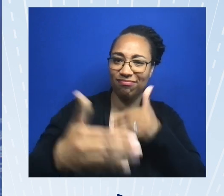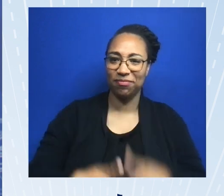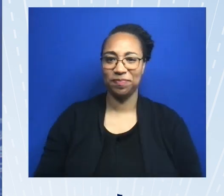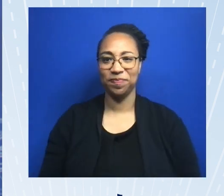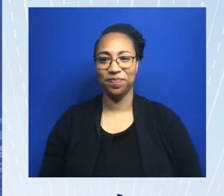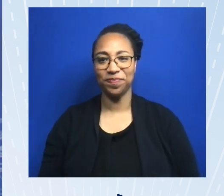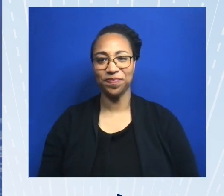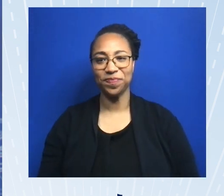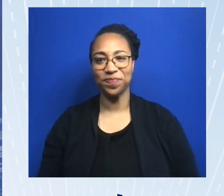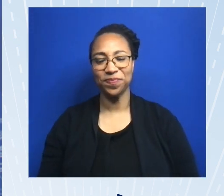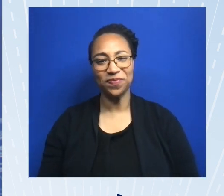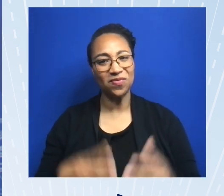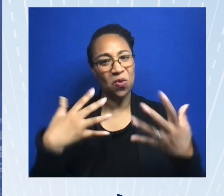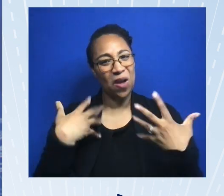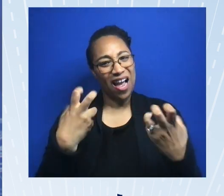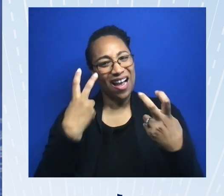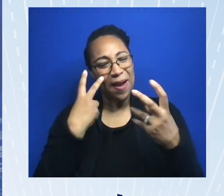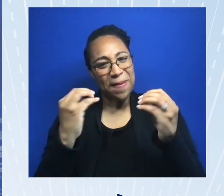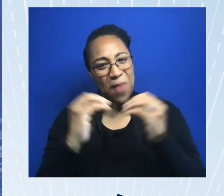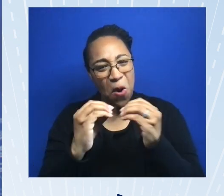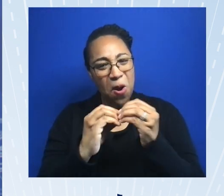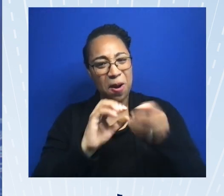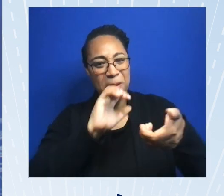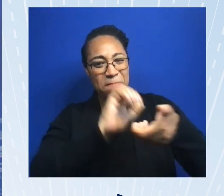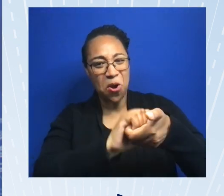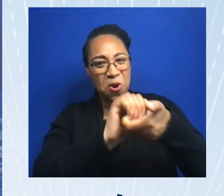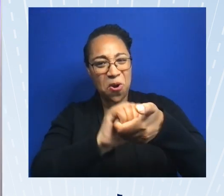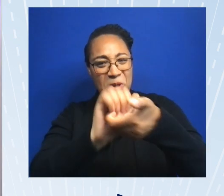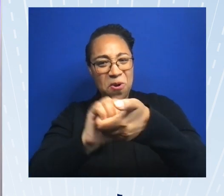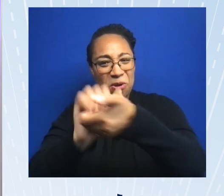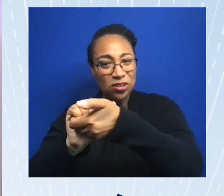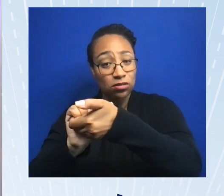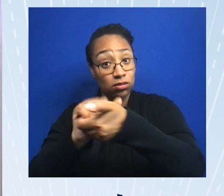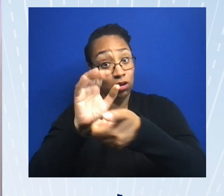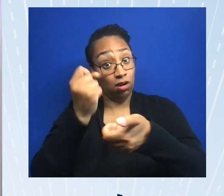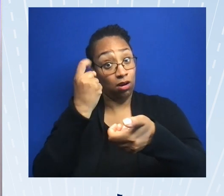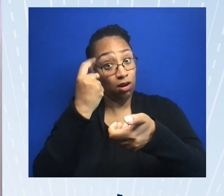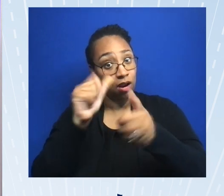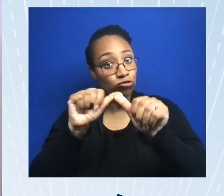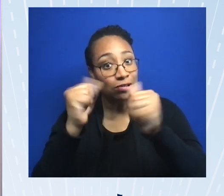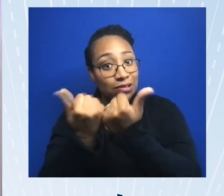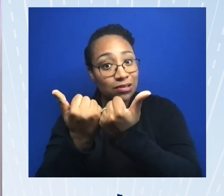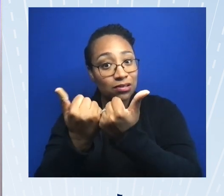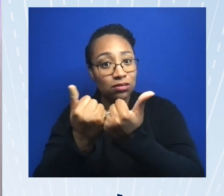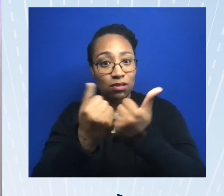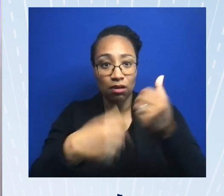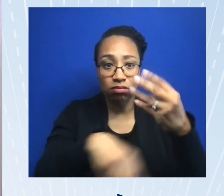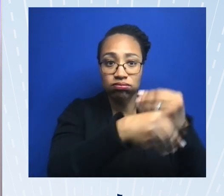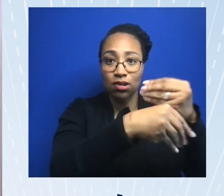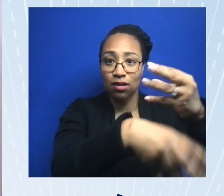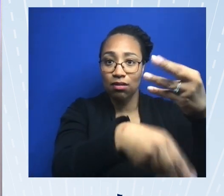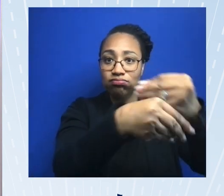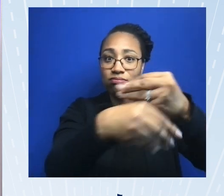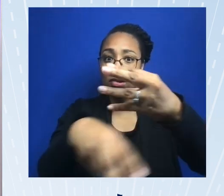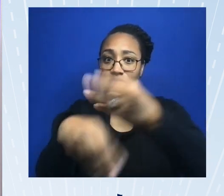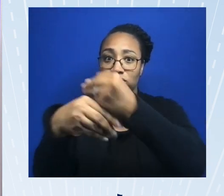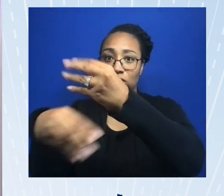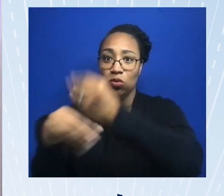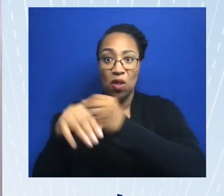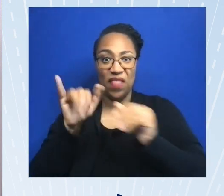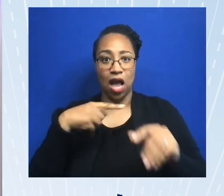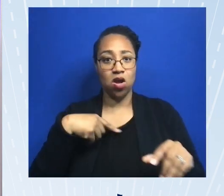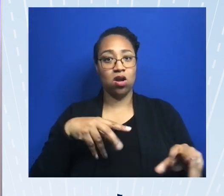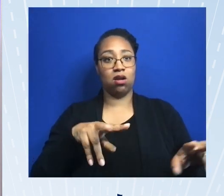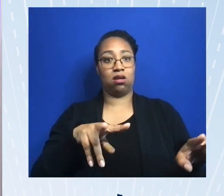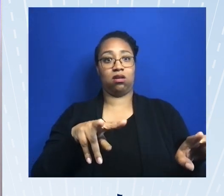simply put, breathtaking. But this moment is historic for another reason. Just consider where